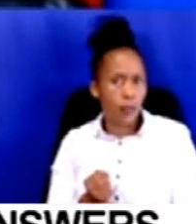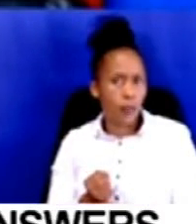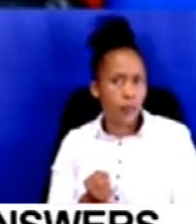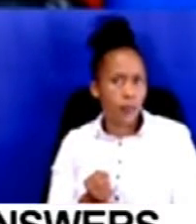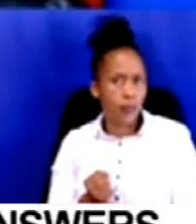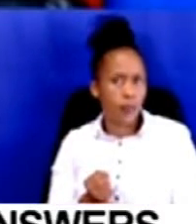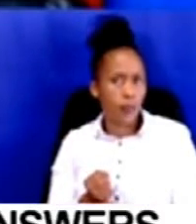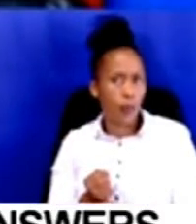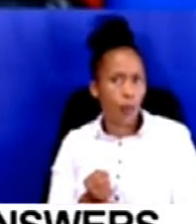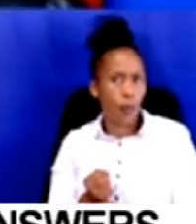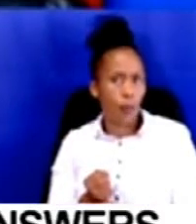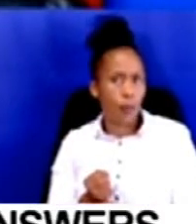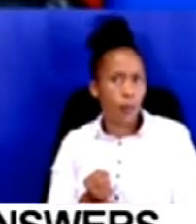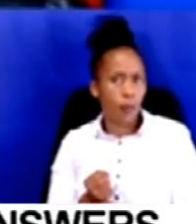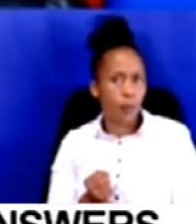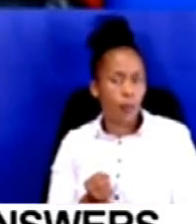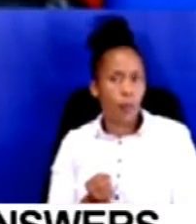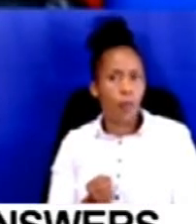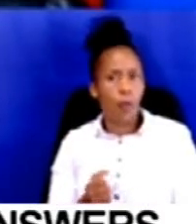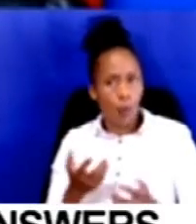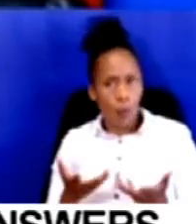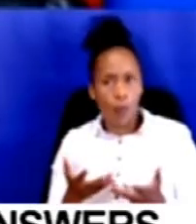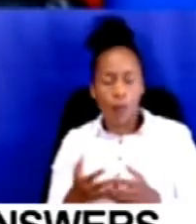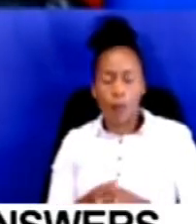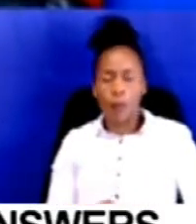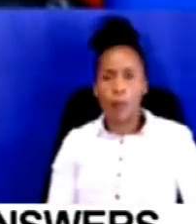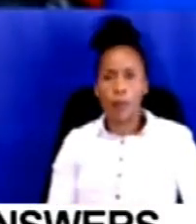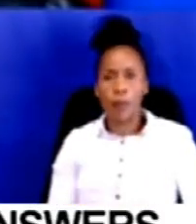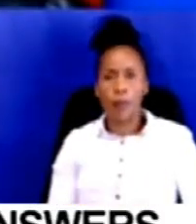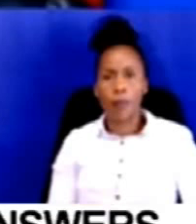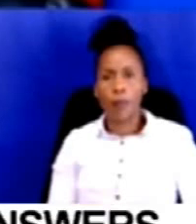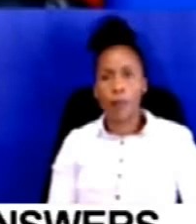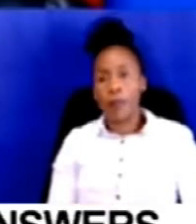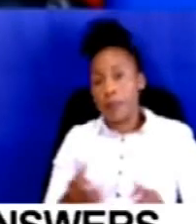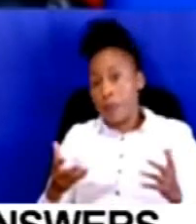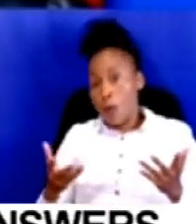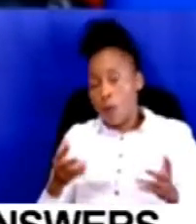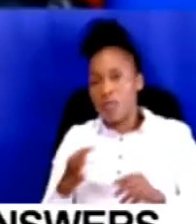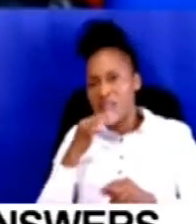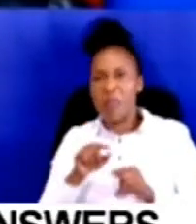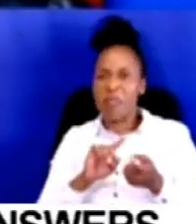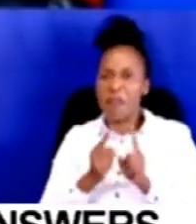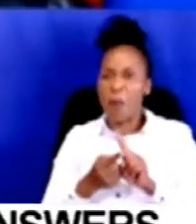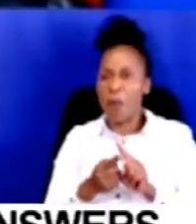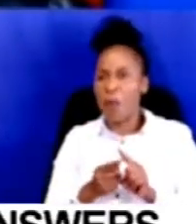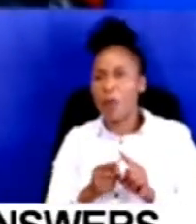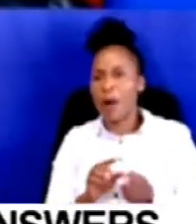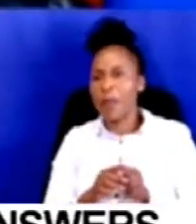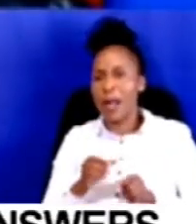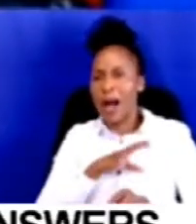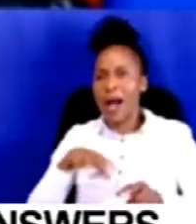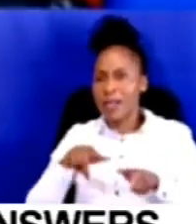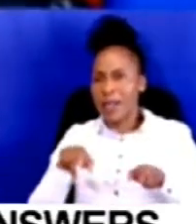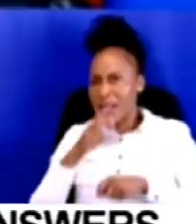he or she can be a councillor. And the community would choose